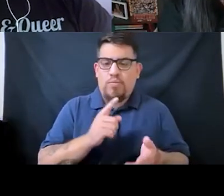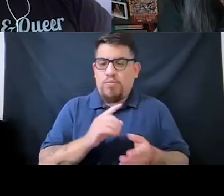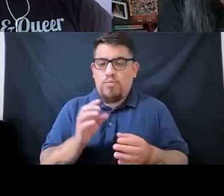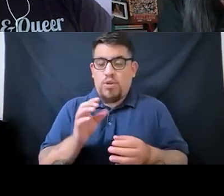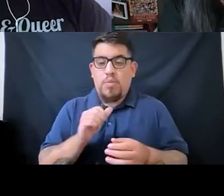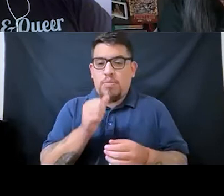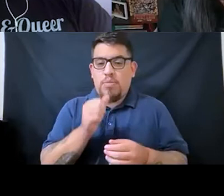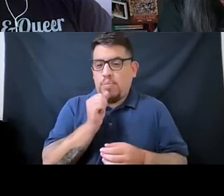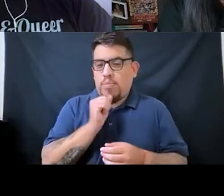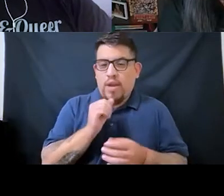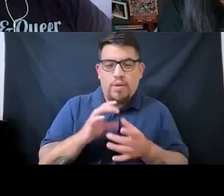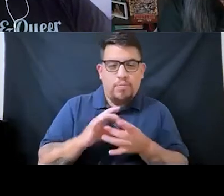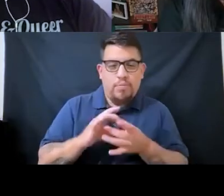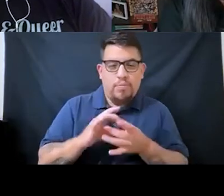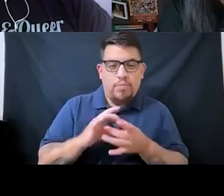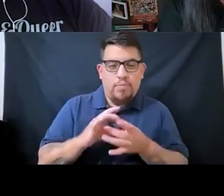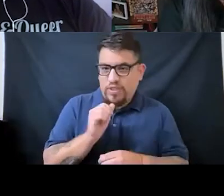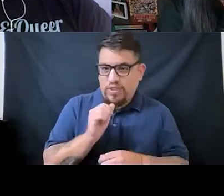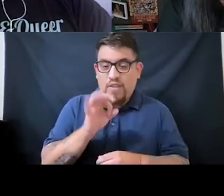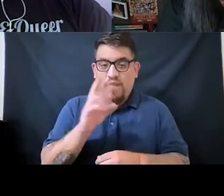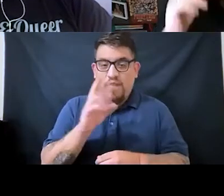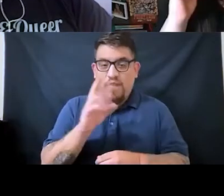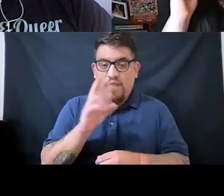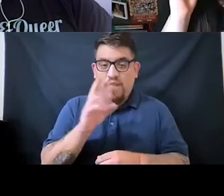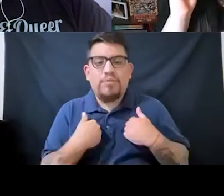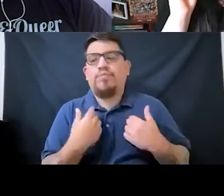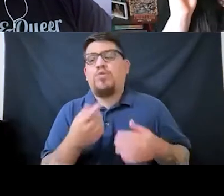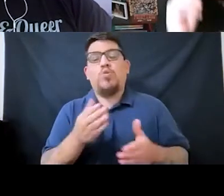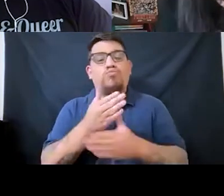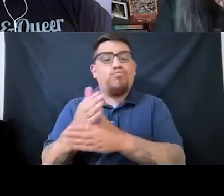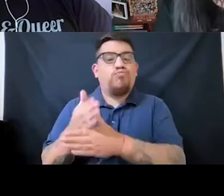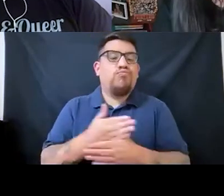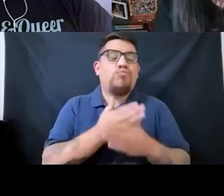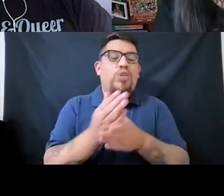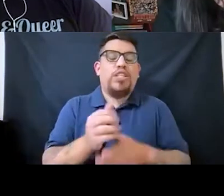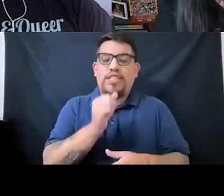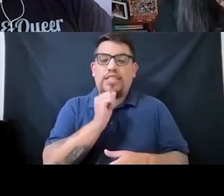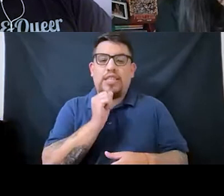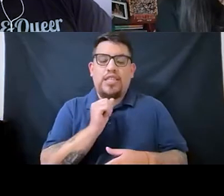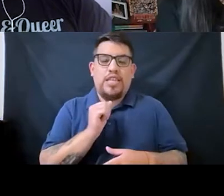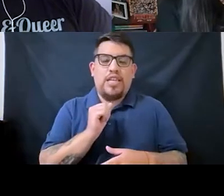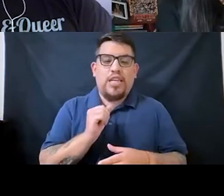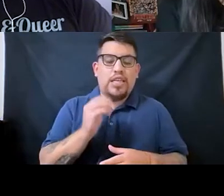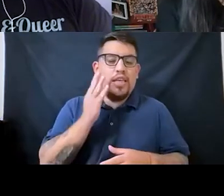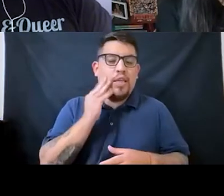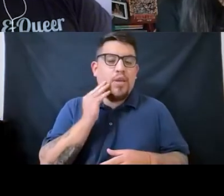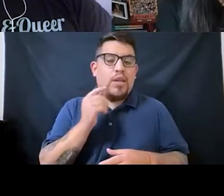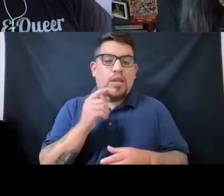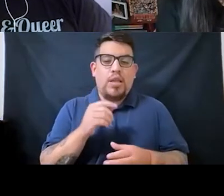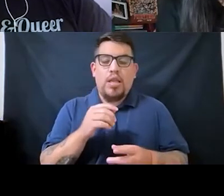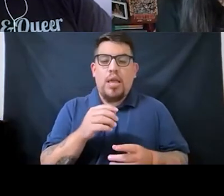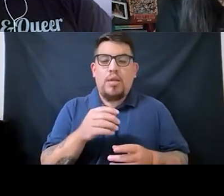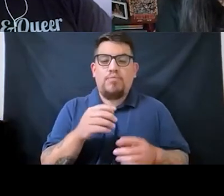what we are doing, the fun we are having. We share these secret erotic experiences in public, in front of